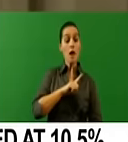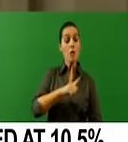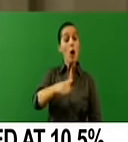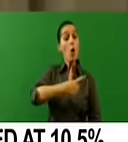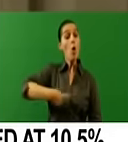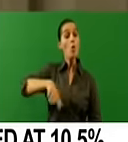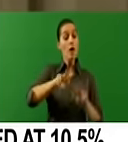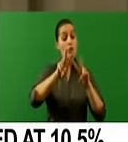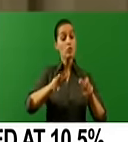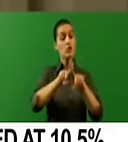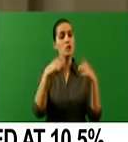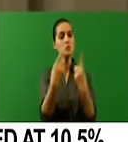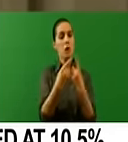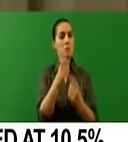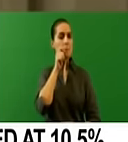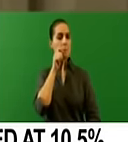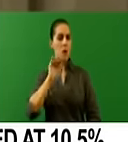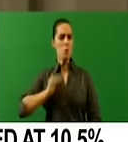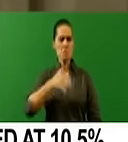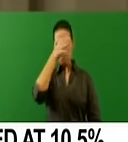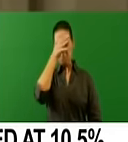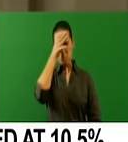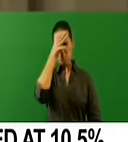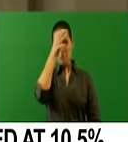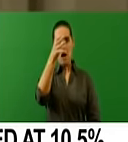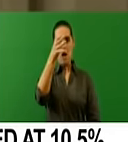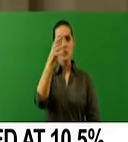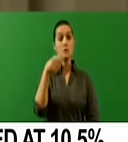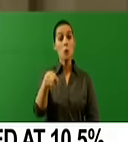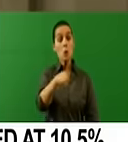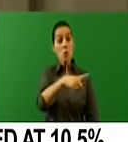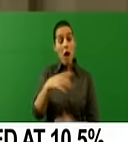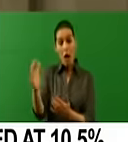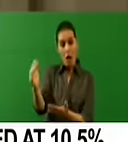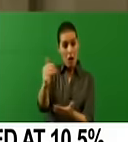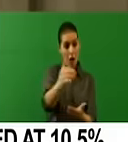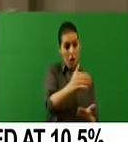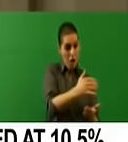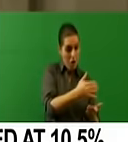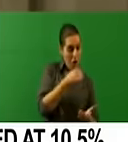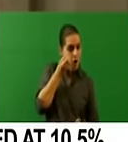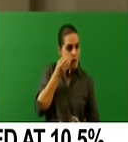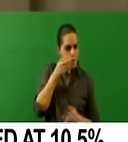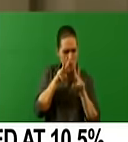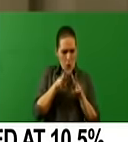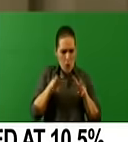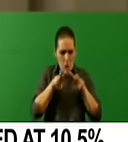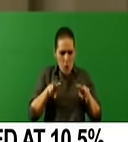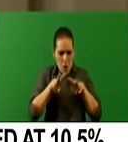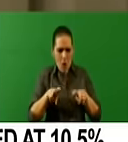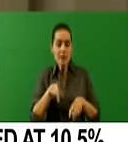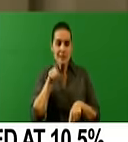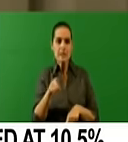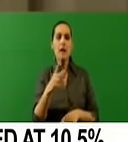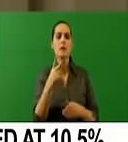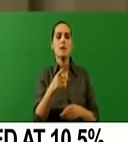research department who take this data and try to look forward and say, based on this data, this is what we see is going to